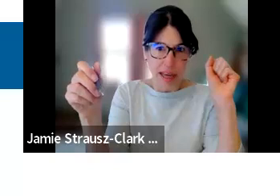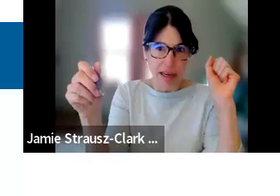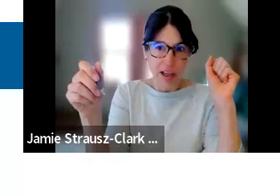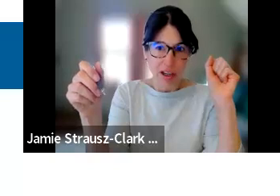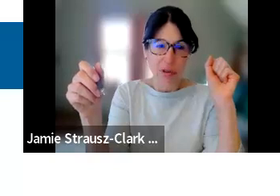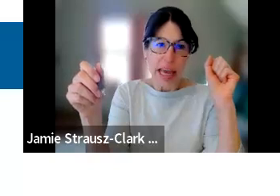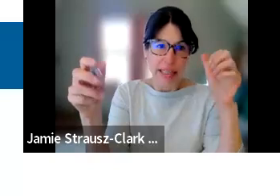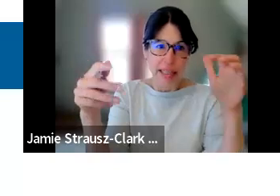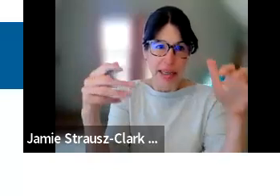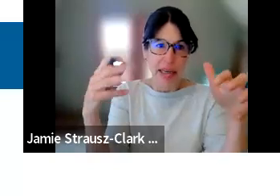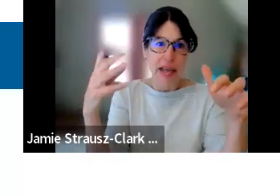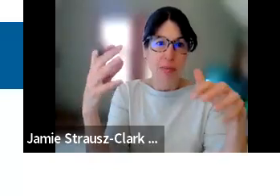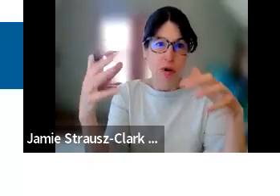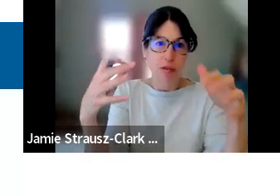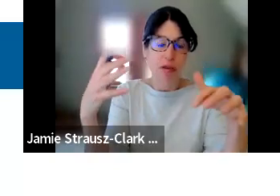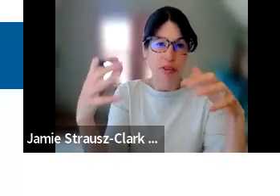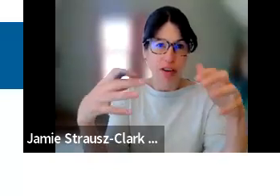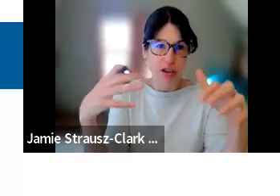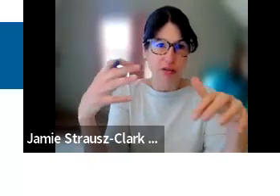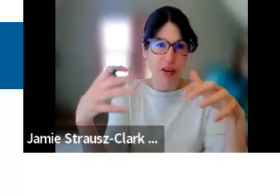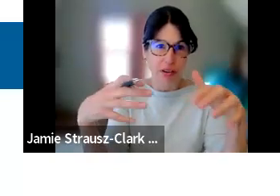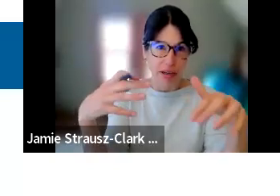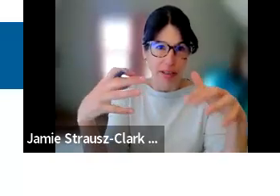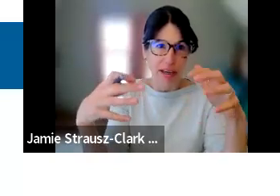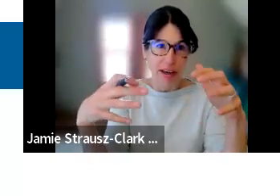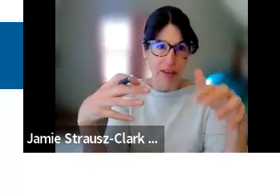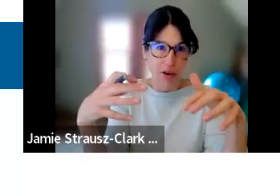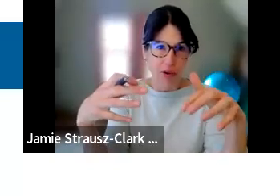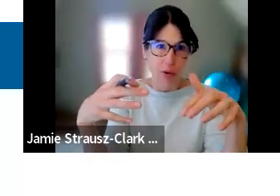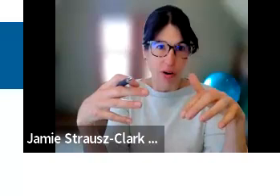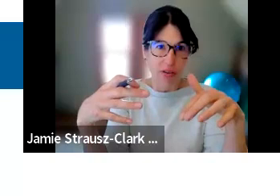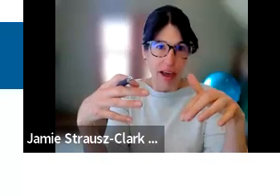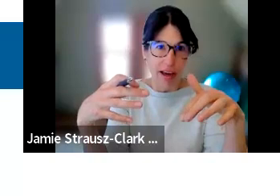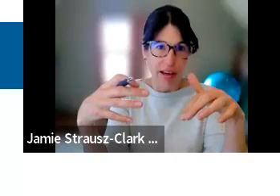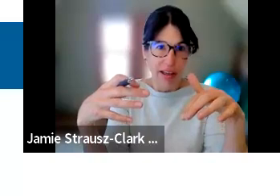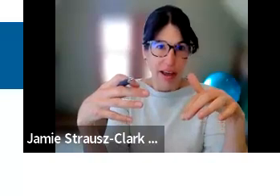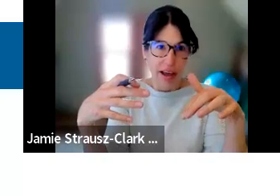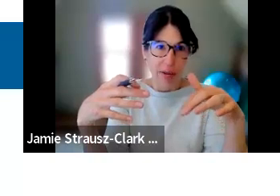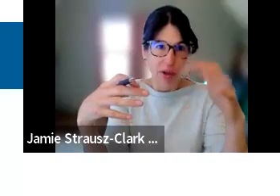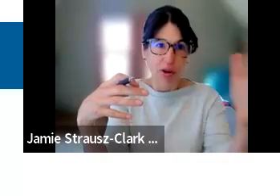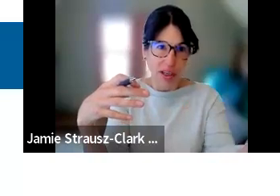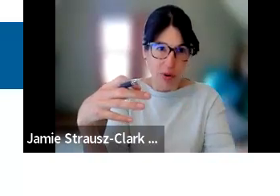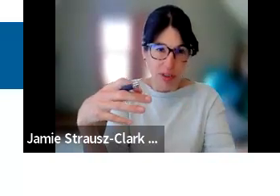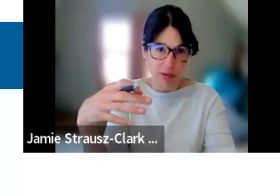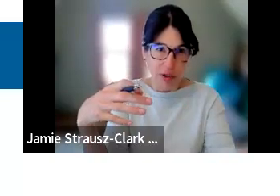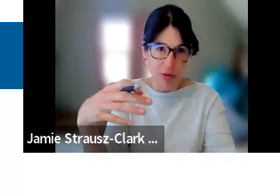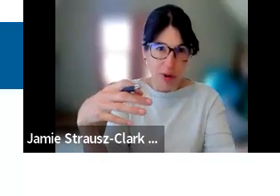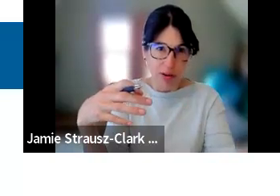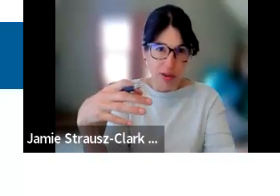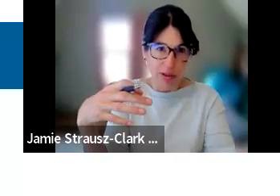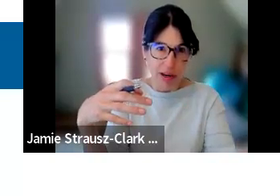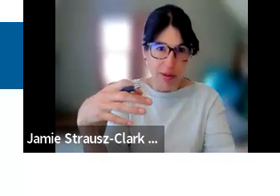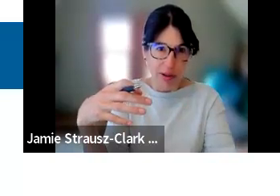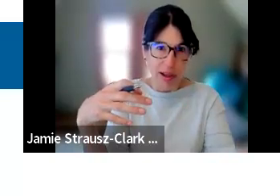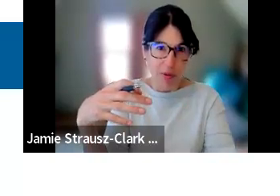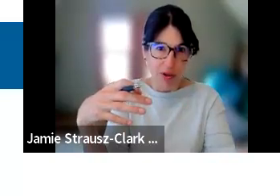made is that you'd like to see more of a reflection of all the wrestling and the hard work that your example was the first